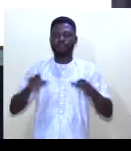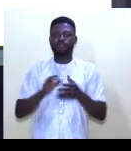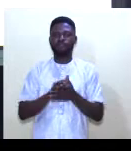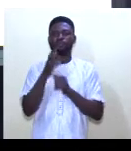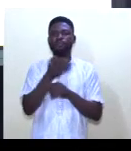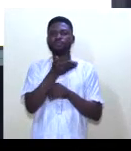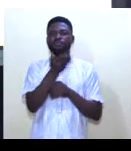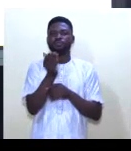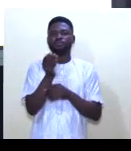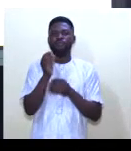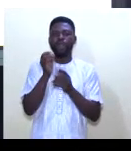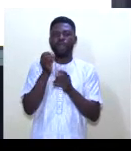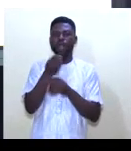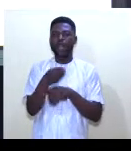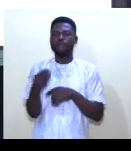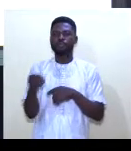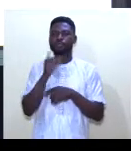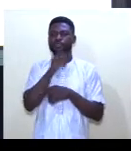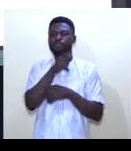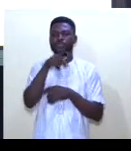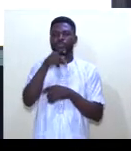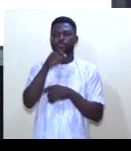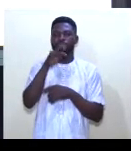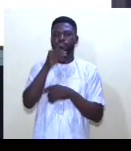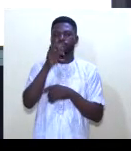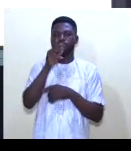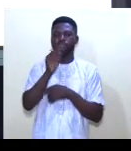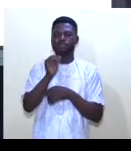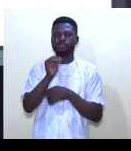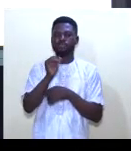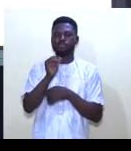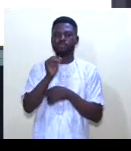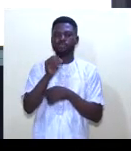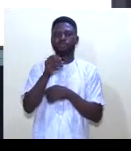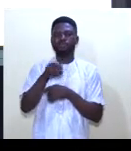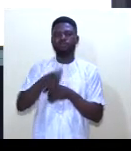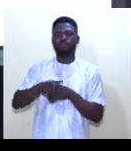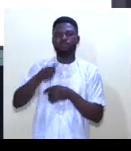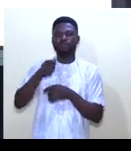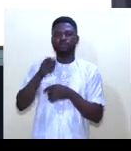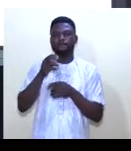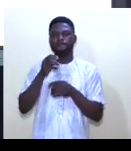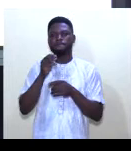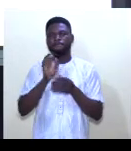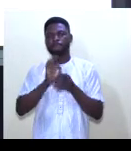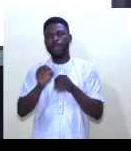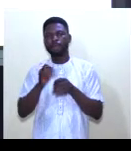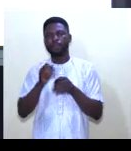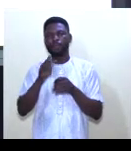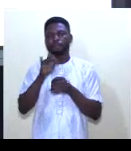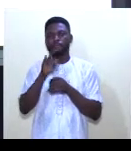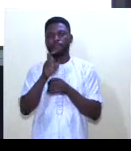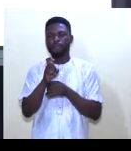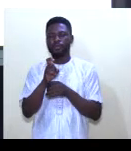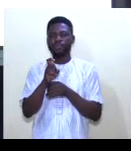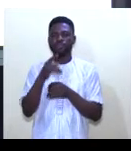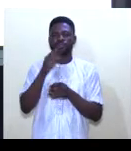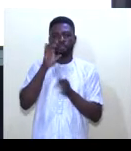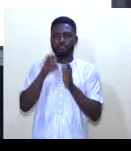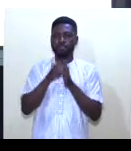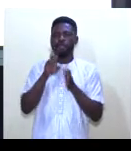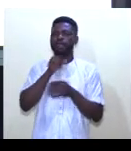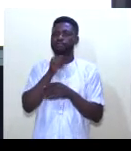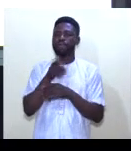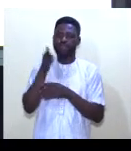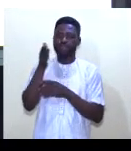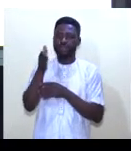on. Which of the following object is a prism? Now, which one is a prism? You have a kettle, a matchbox. You know what a